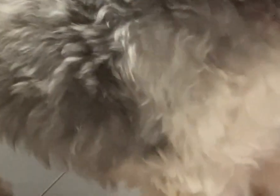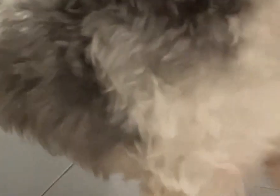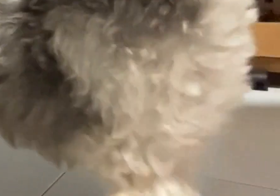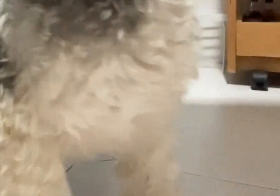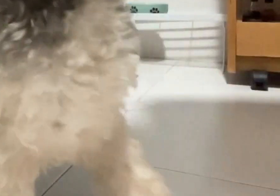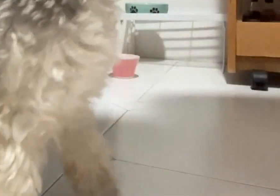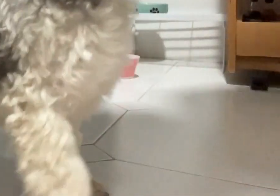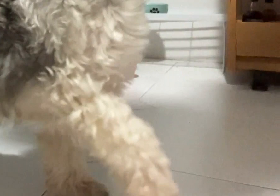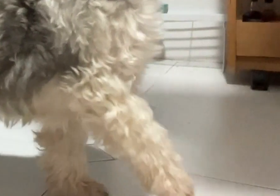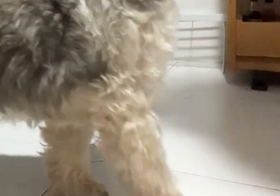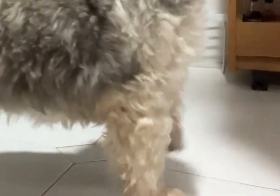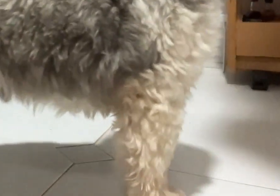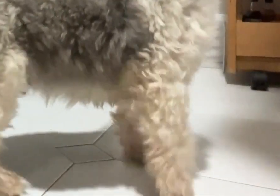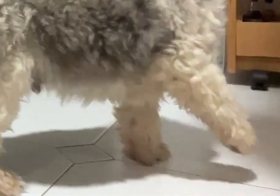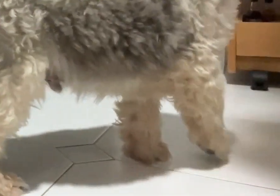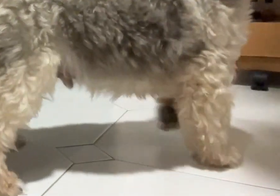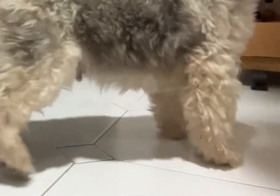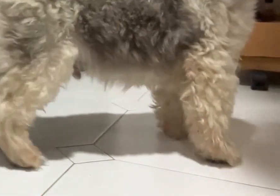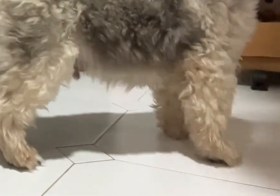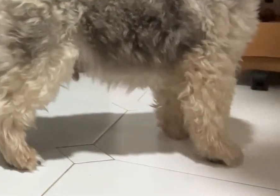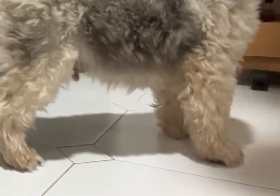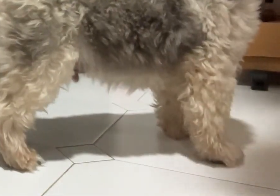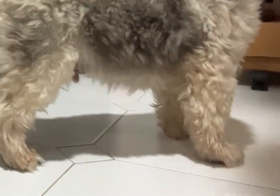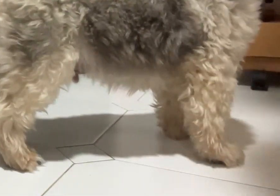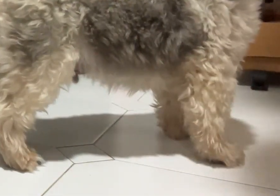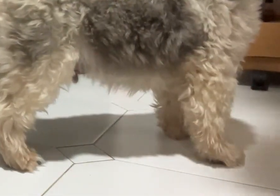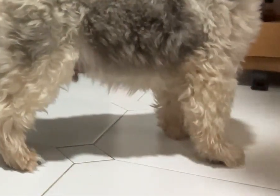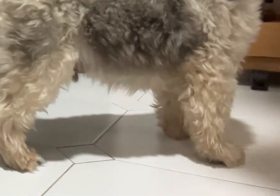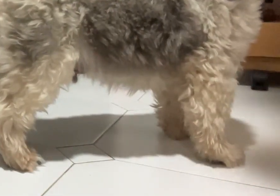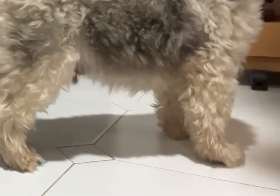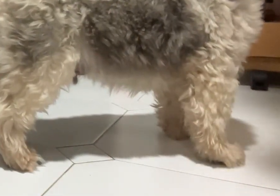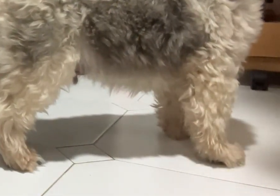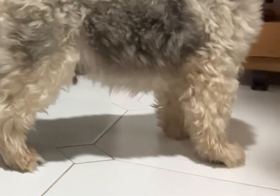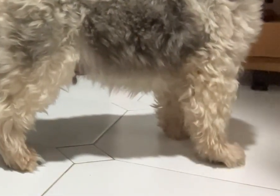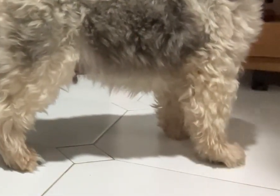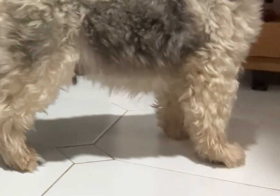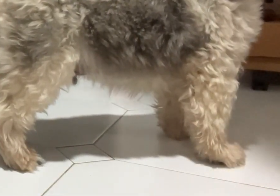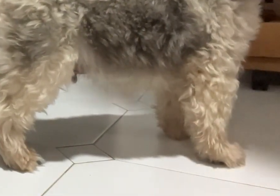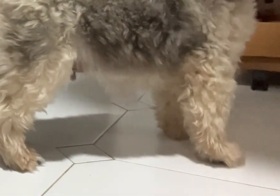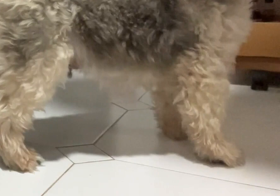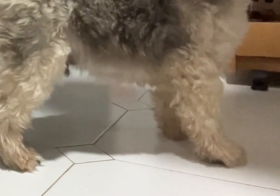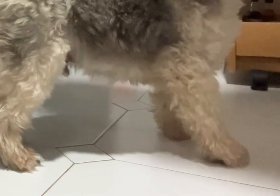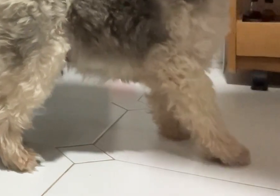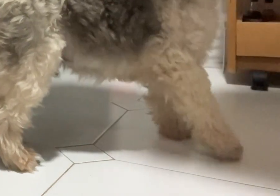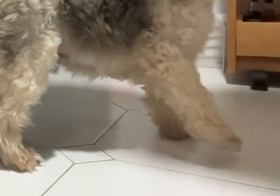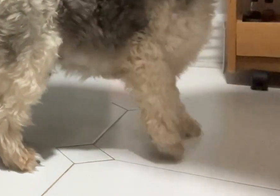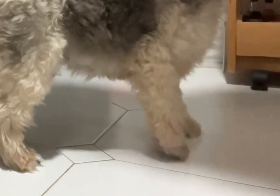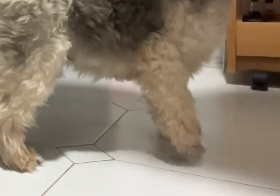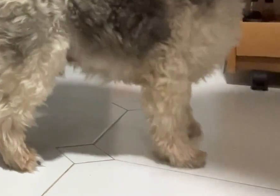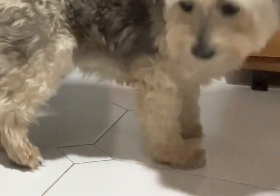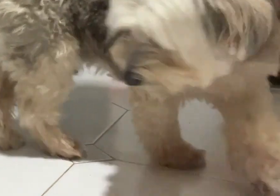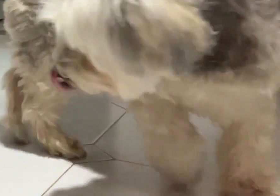Yay! He did it for you guys! He did so good! He did it for you guys! Can you